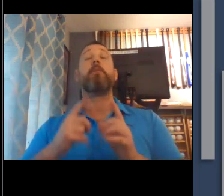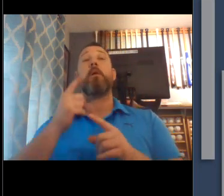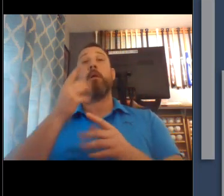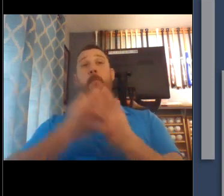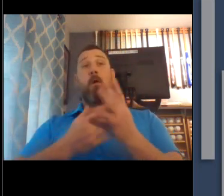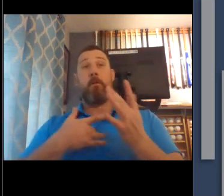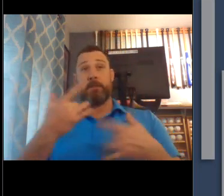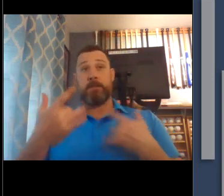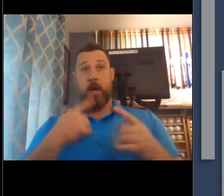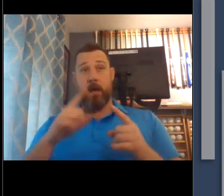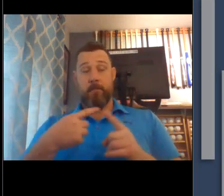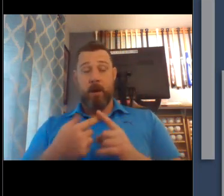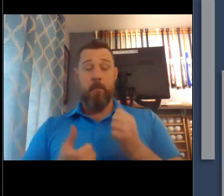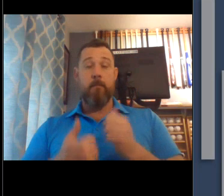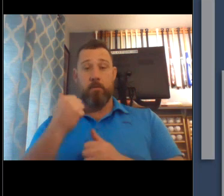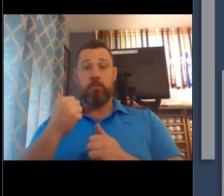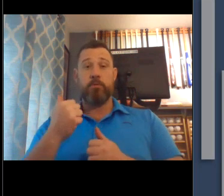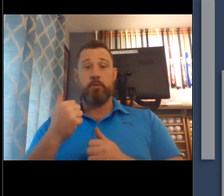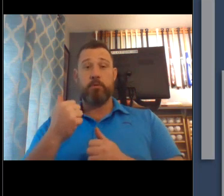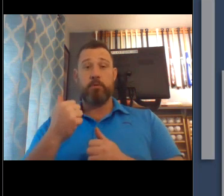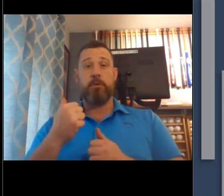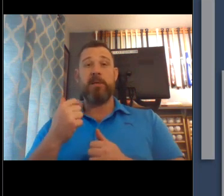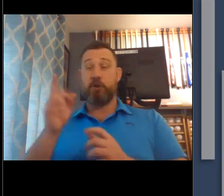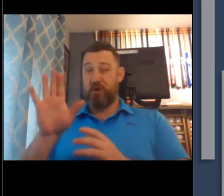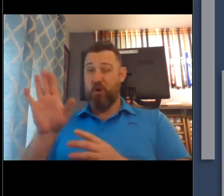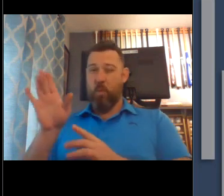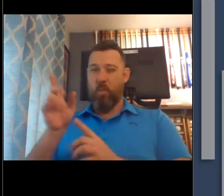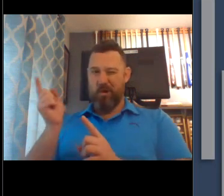about the most in this is the point you're making, which is